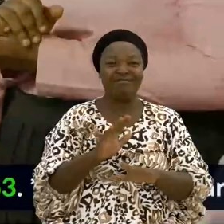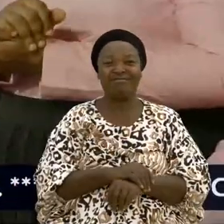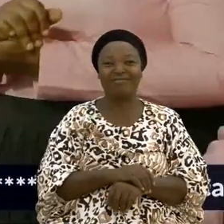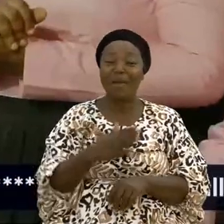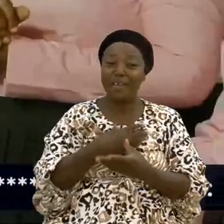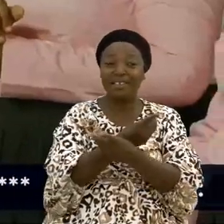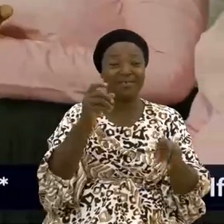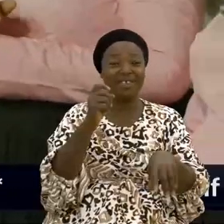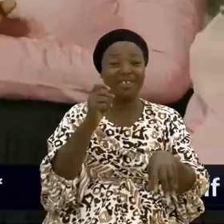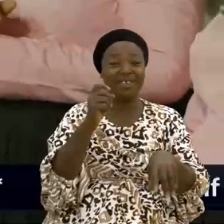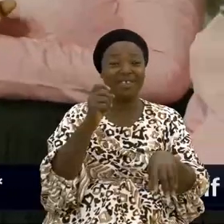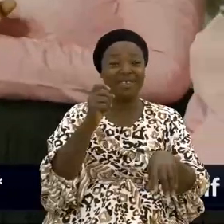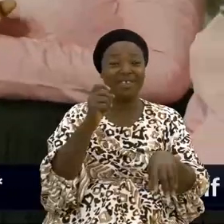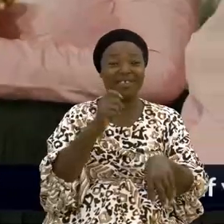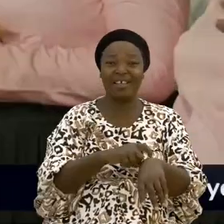healing time.